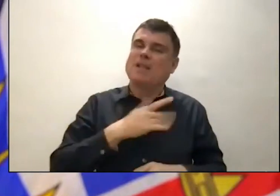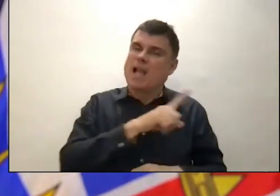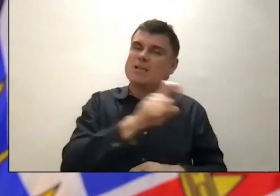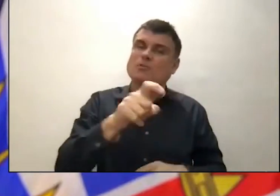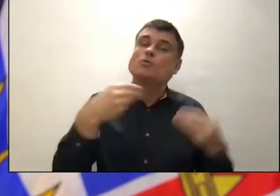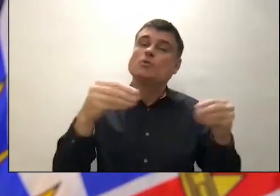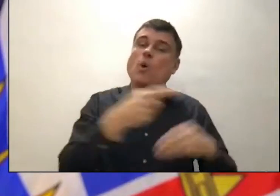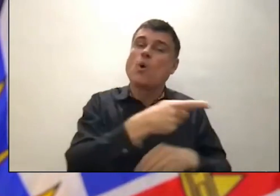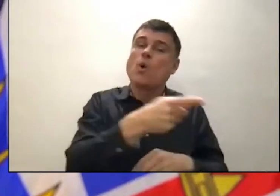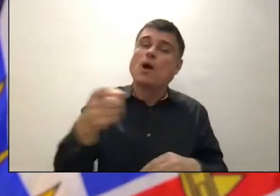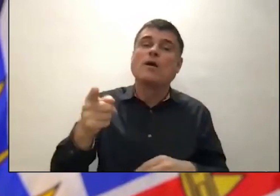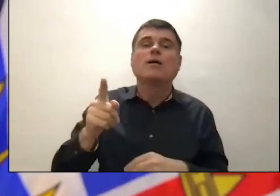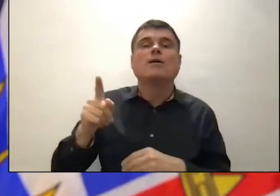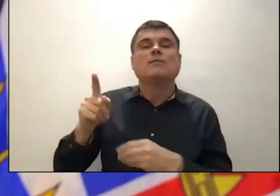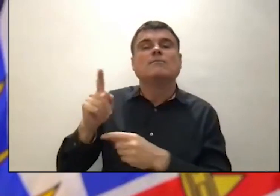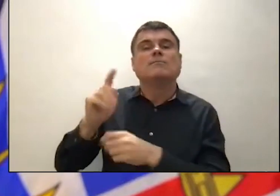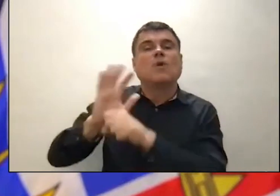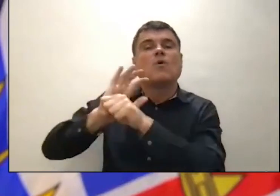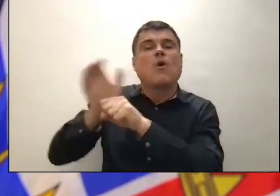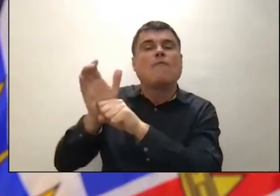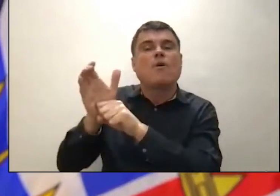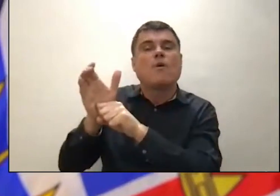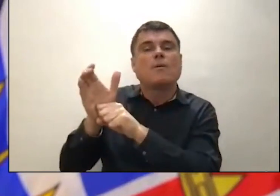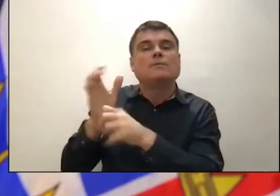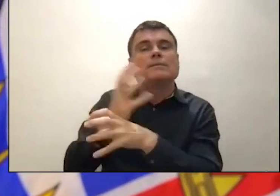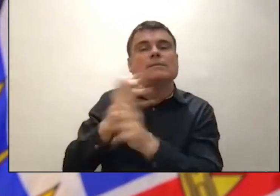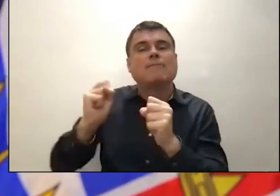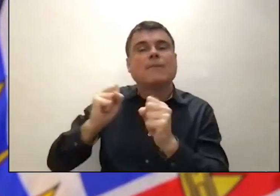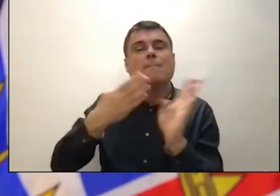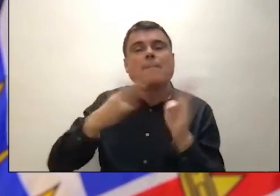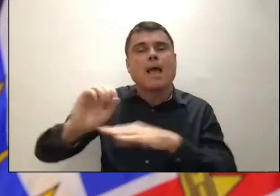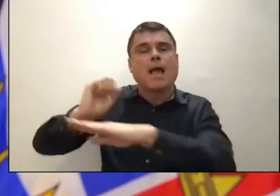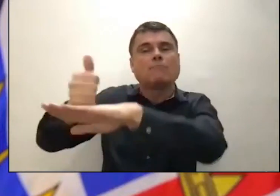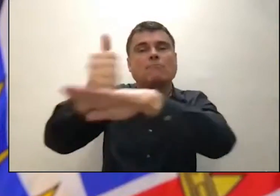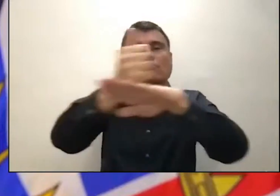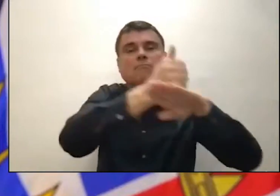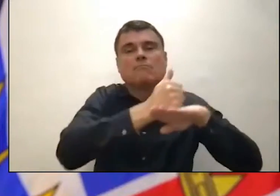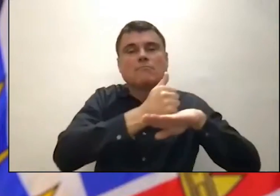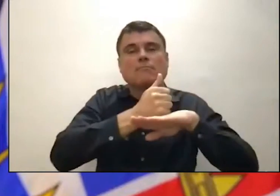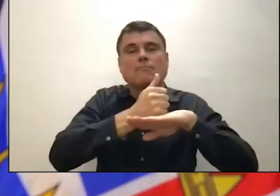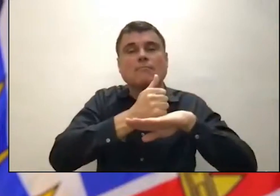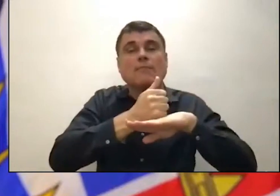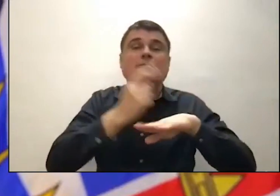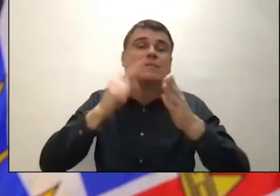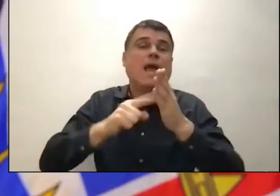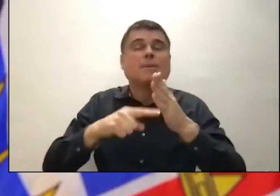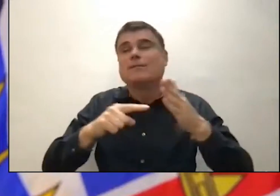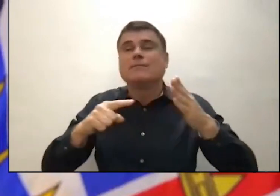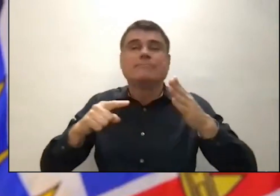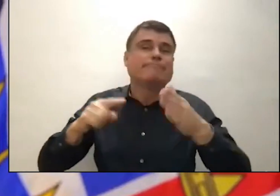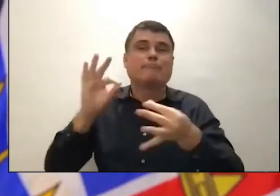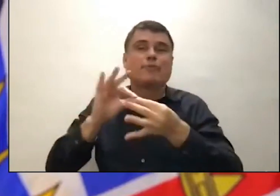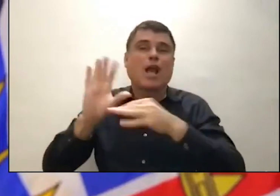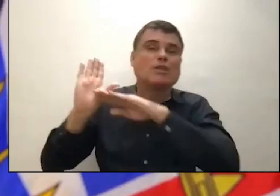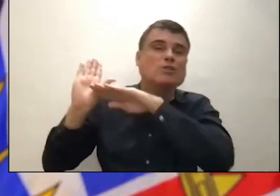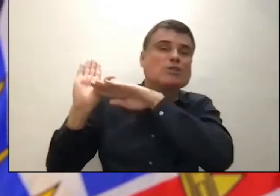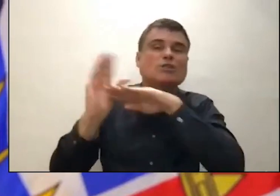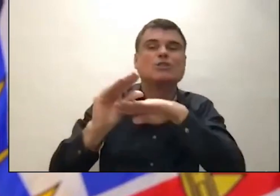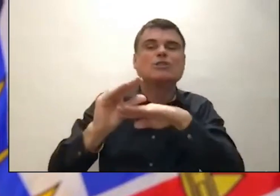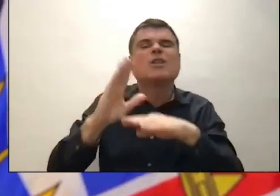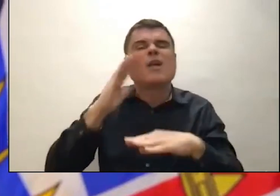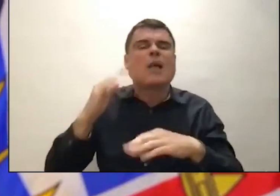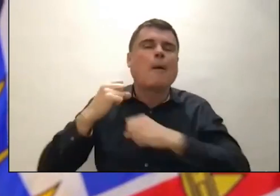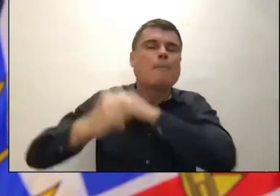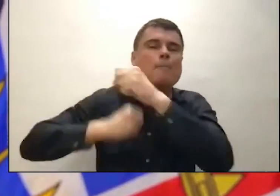Day sales. We do encourage people to shop locally and to support your local businesses, and we want to make sure that that can be